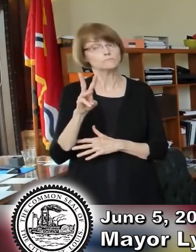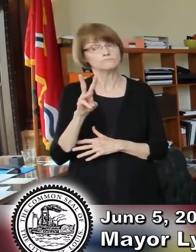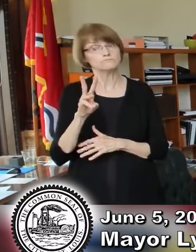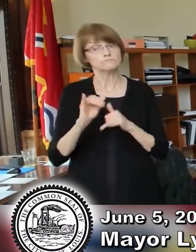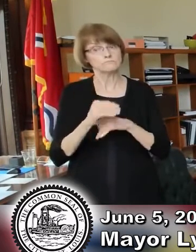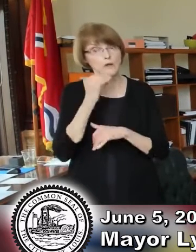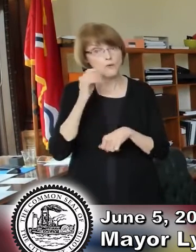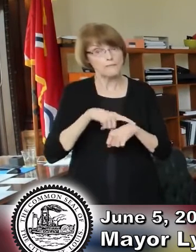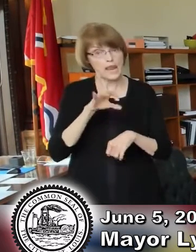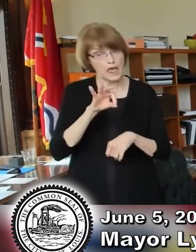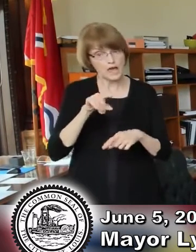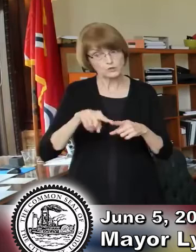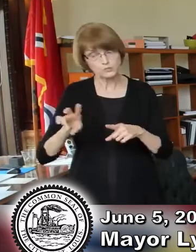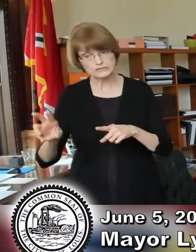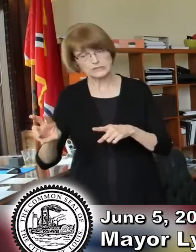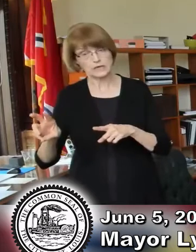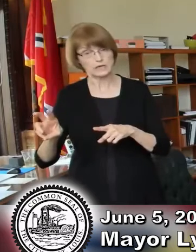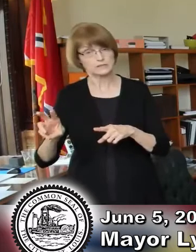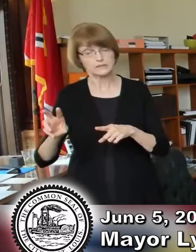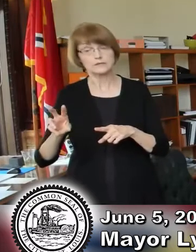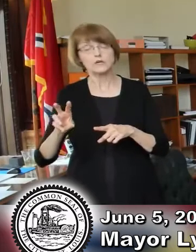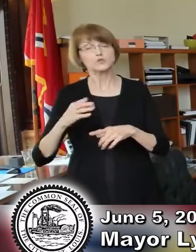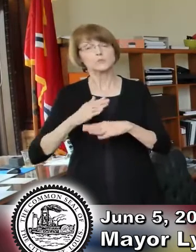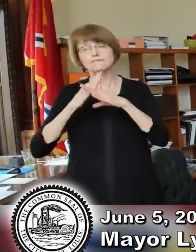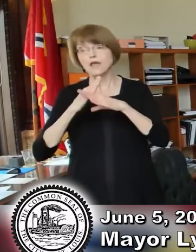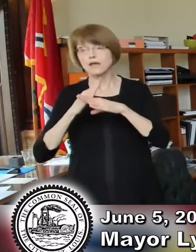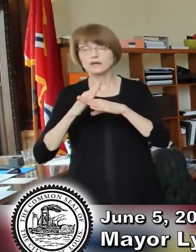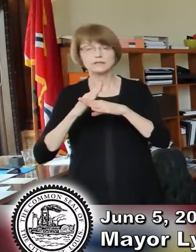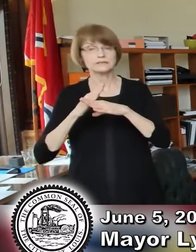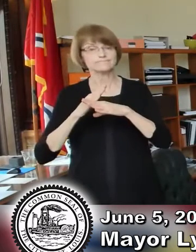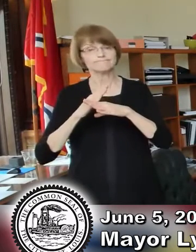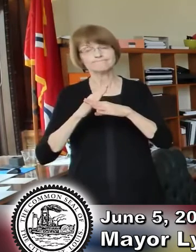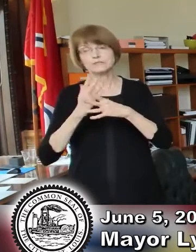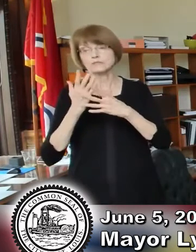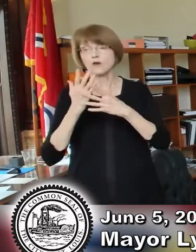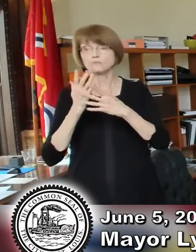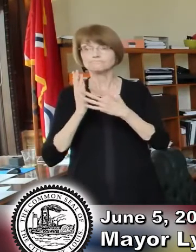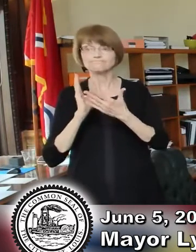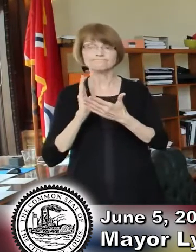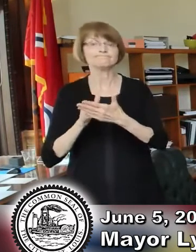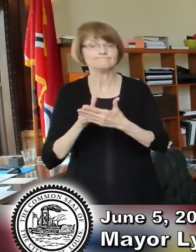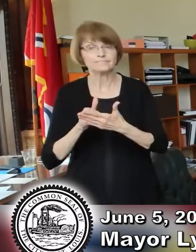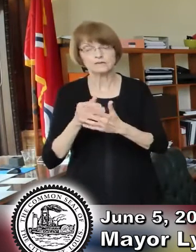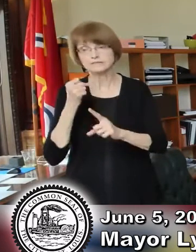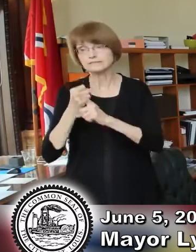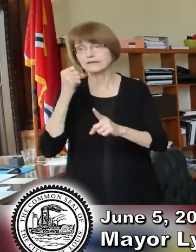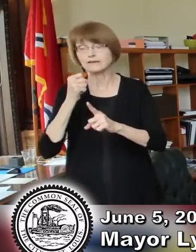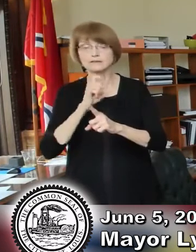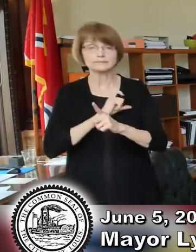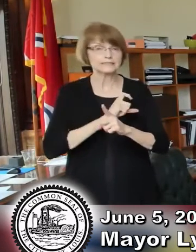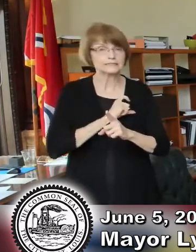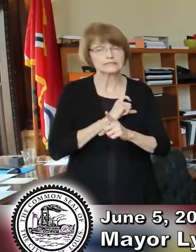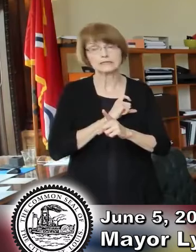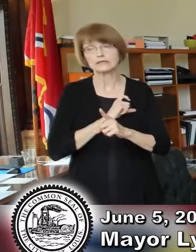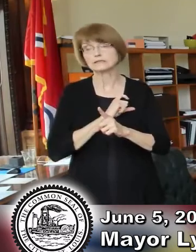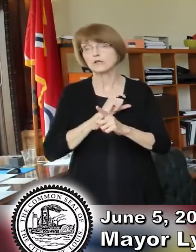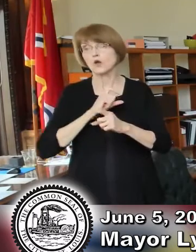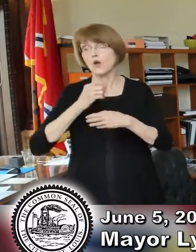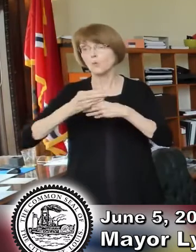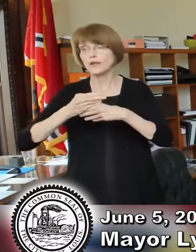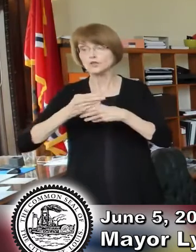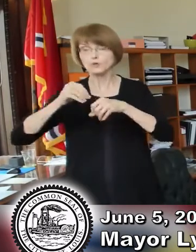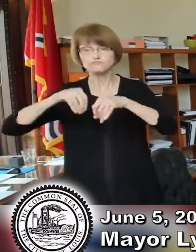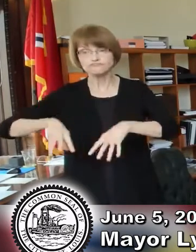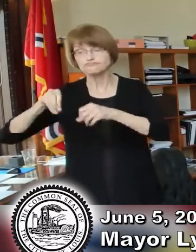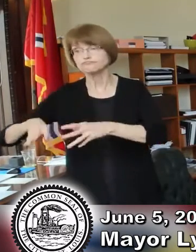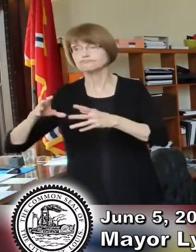directed at law enforcement, directed at breaking windows, looting windows, burning buildings. It's directed